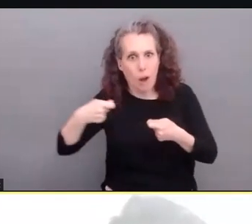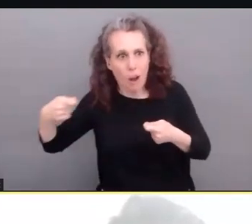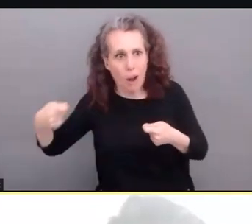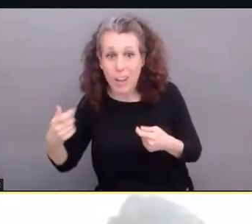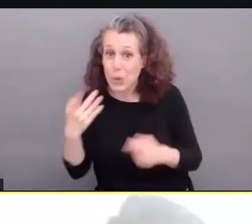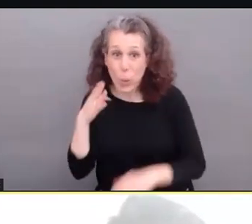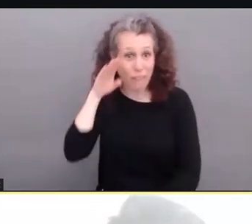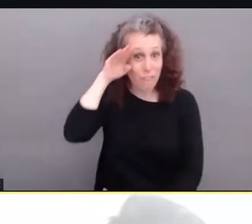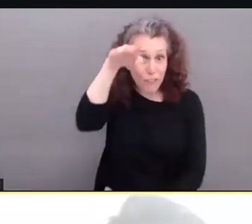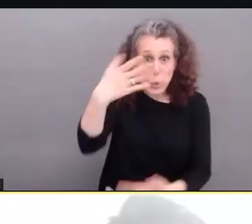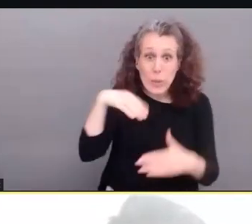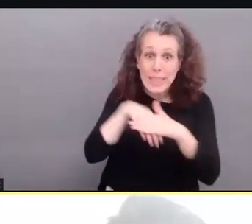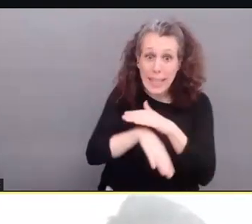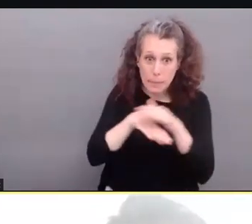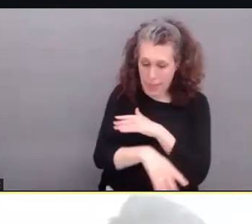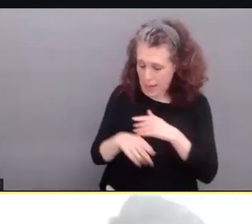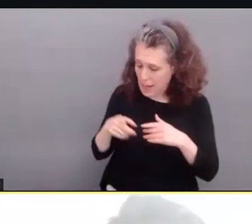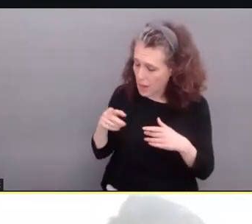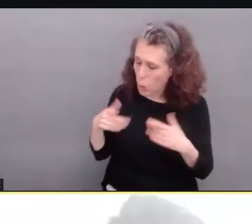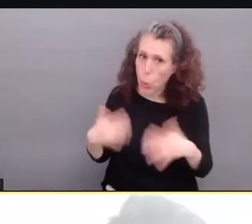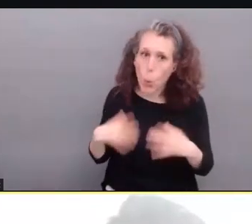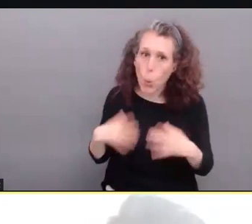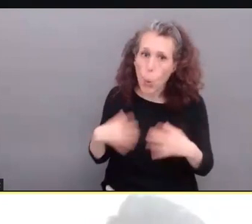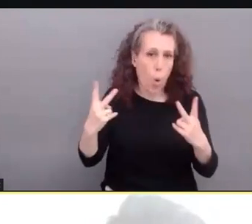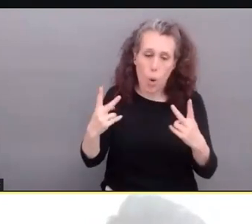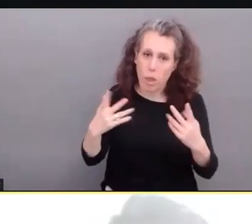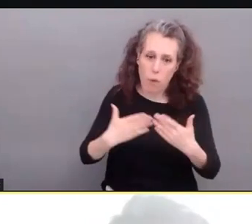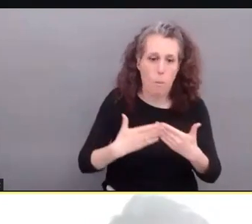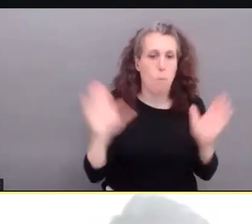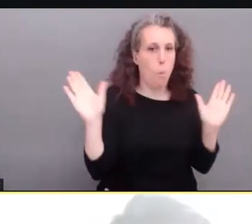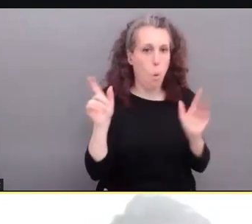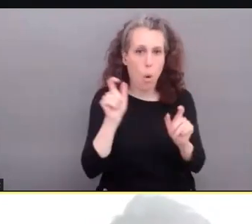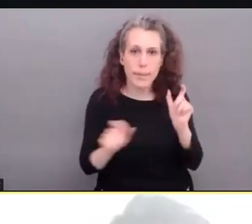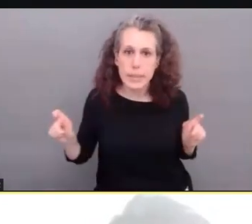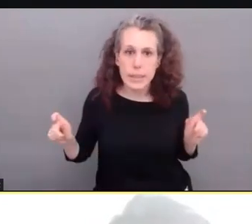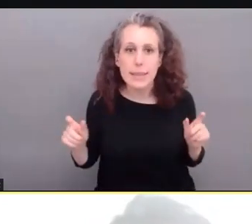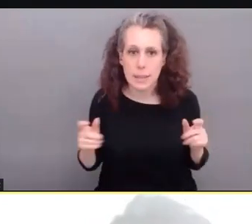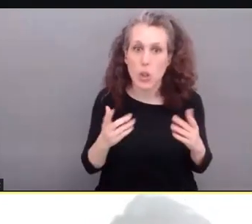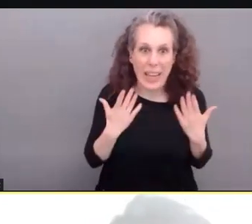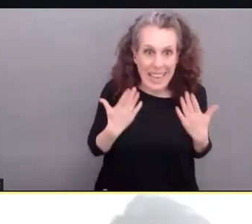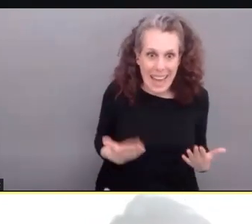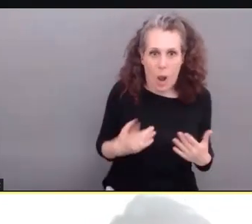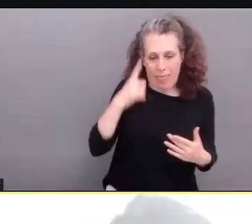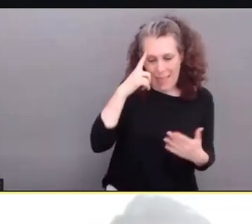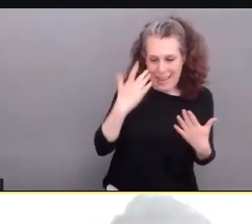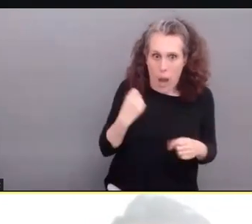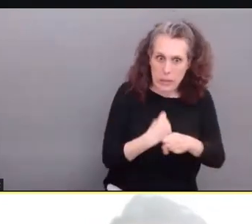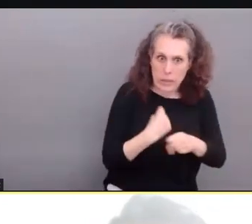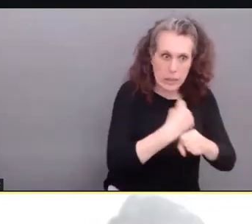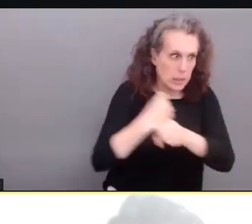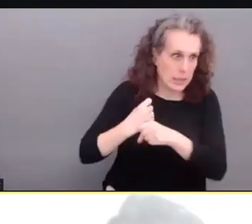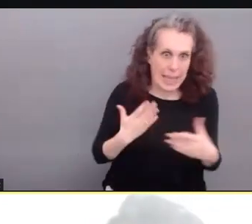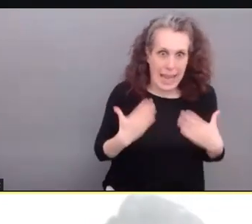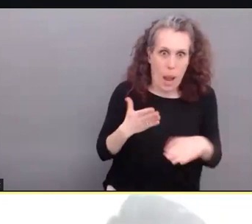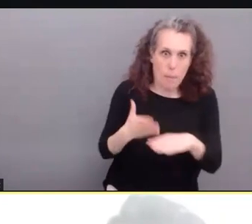the accessibility will be more and more relevant even than today. So we need to prepare ourselves, and we need to ensure